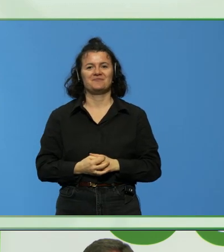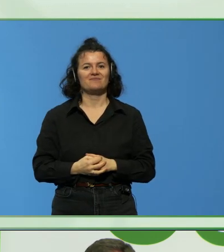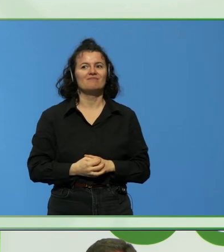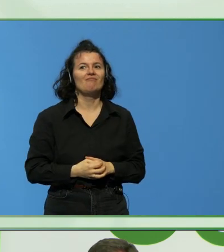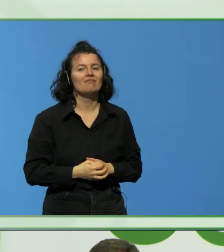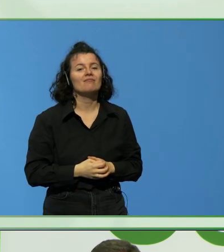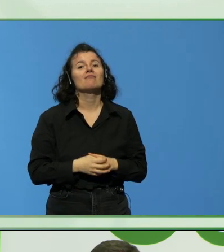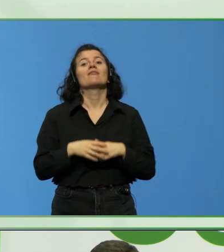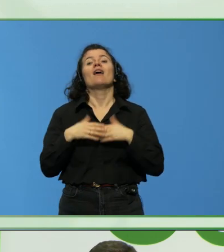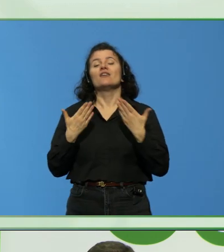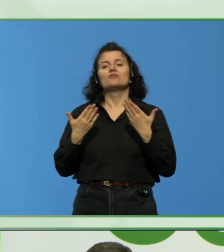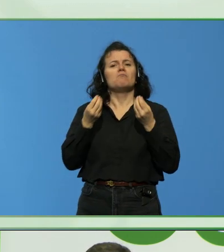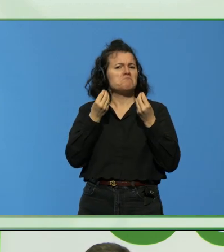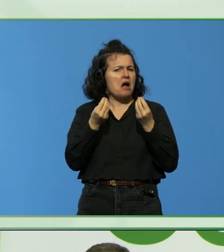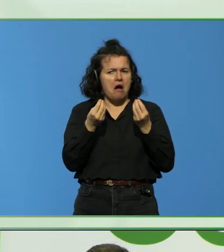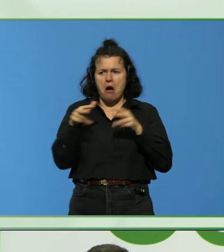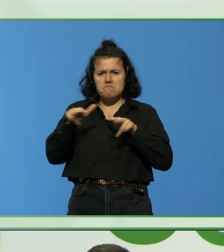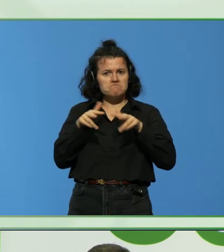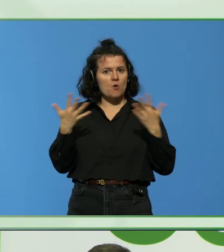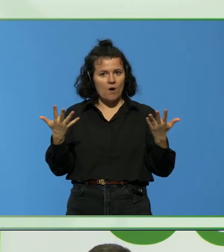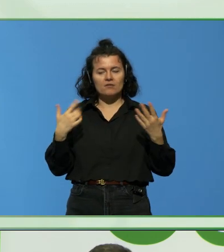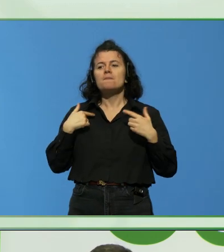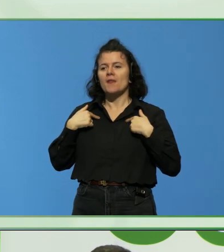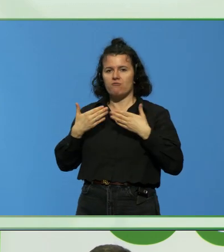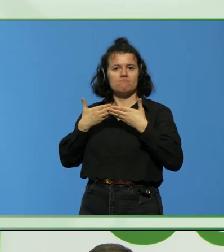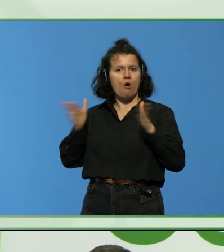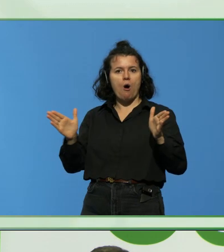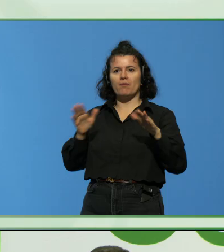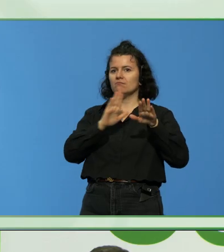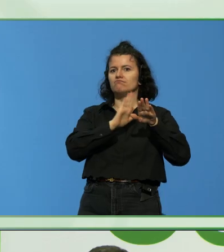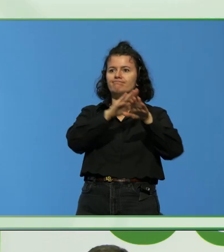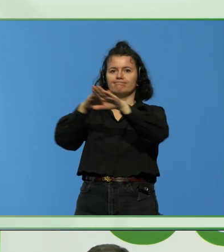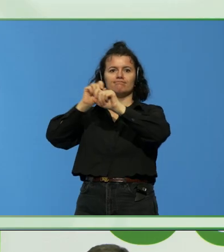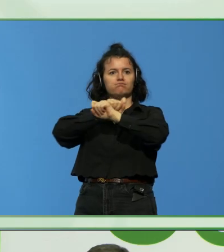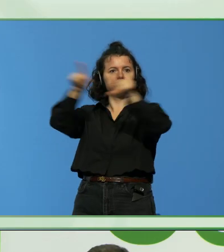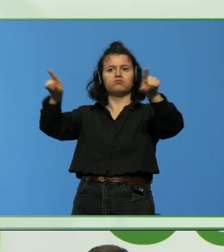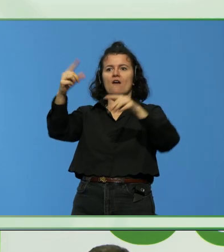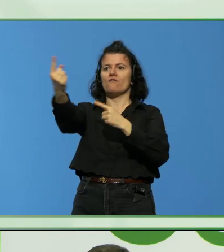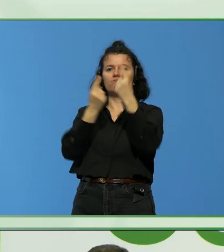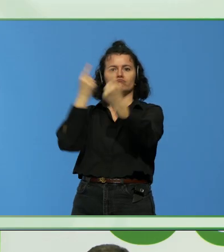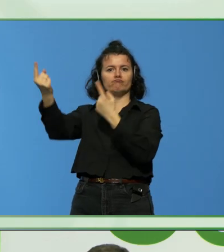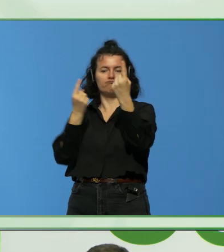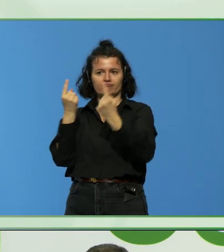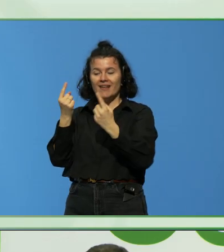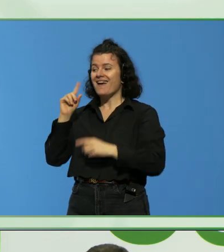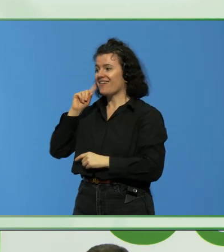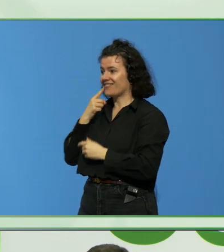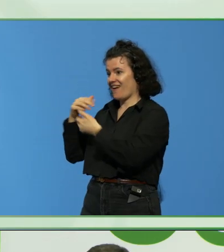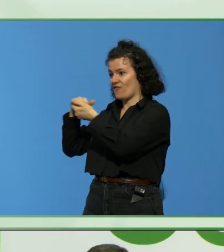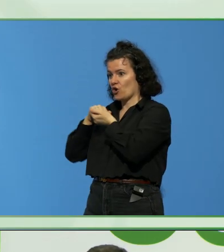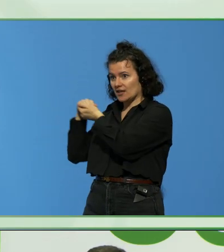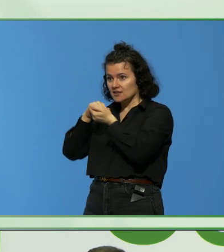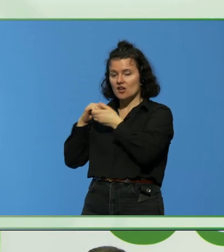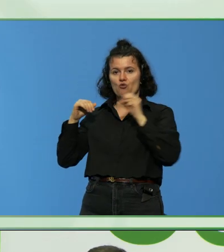casting recently took place at the ORF in January. The jury included representatives from deaf organizations and the